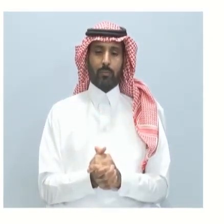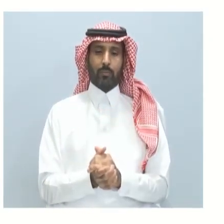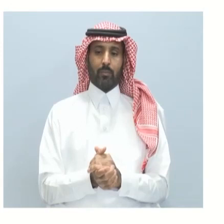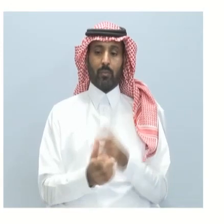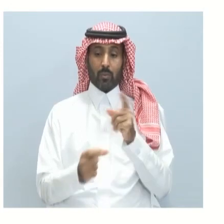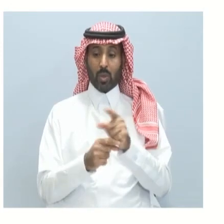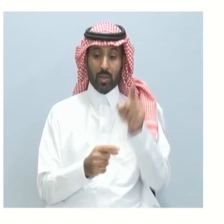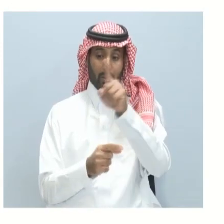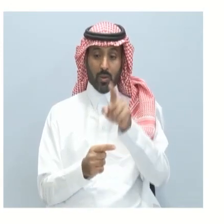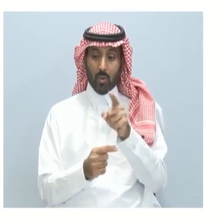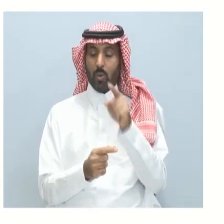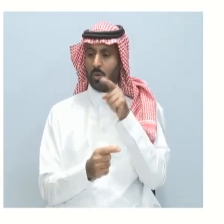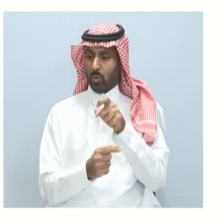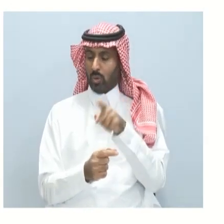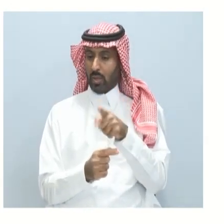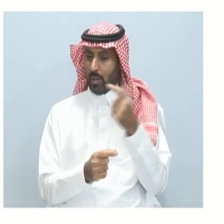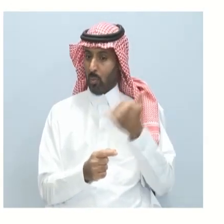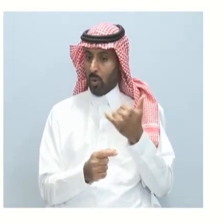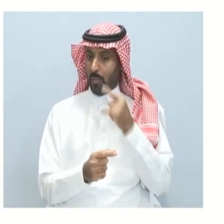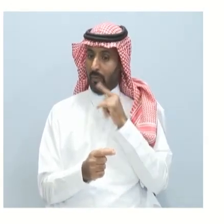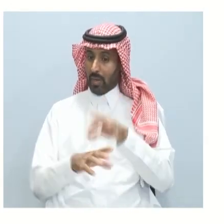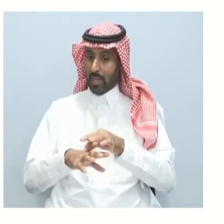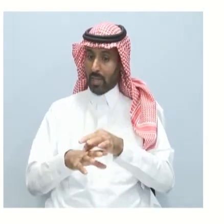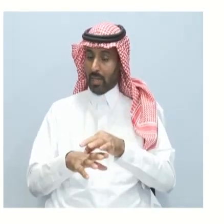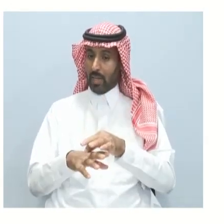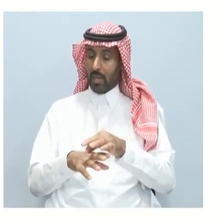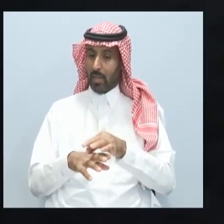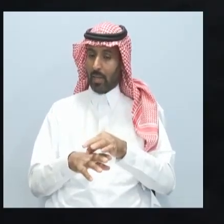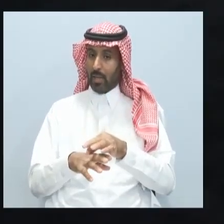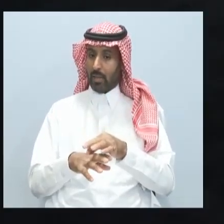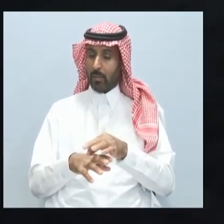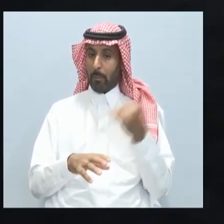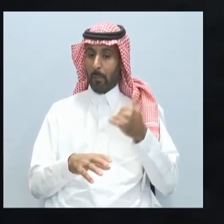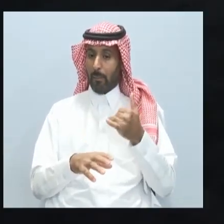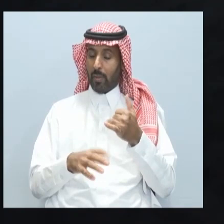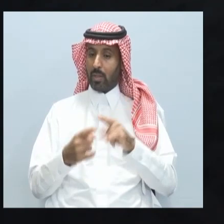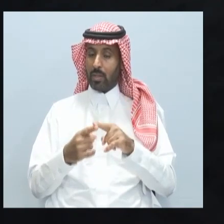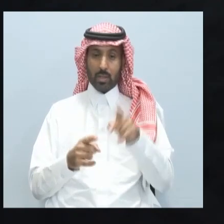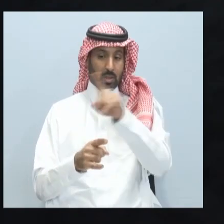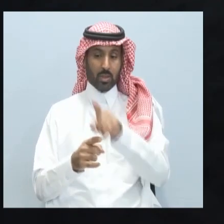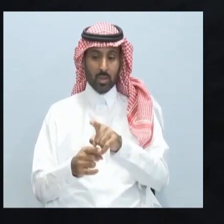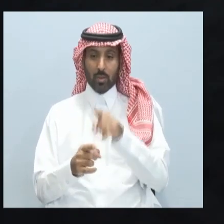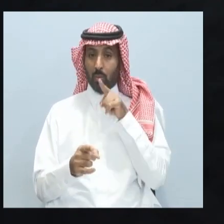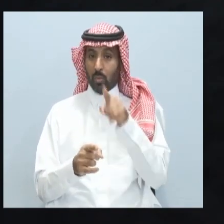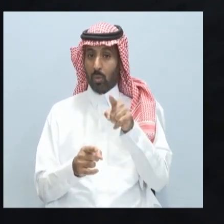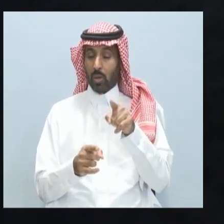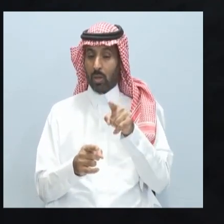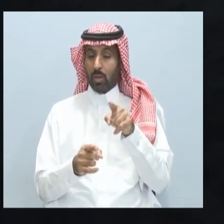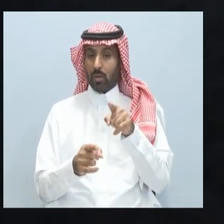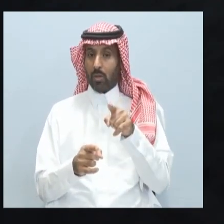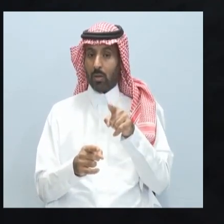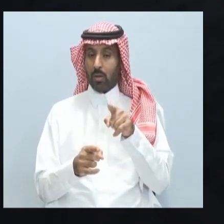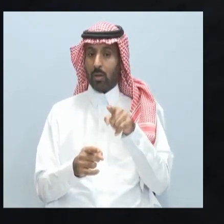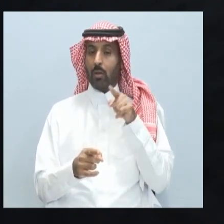We had the question, do you think it is necessary for people? So actually this is a very interesting question for you to think about. Do you think it